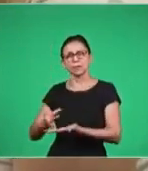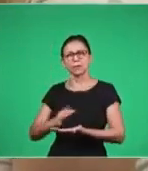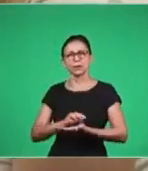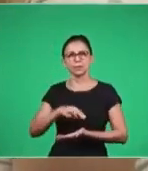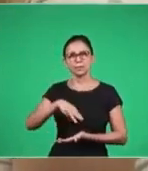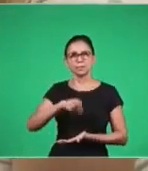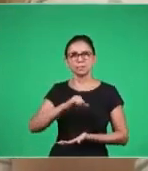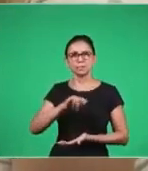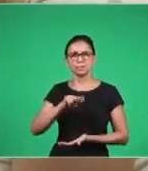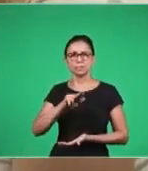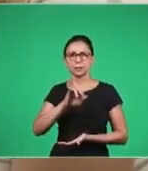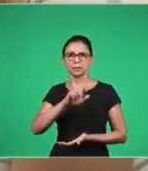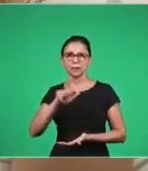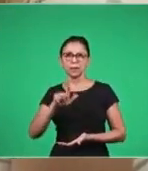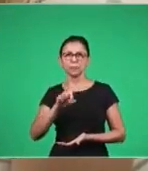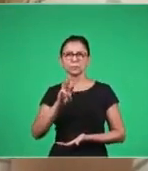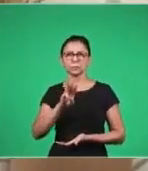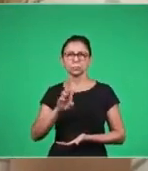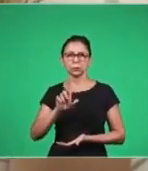Commission of Science and Faith.